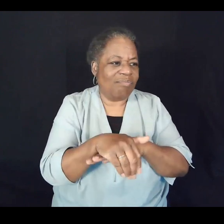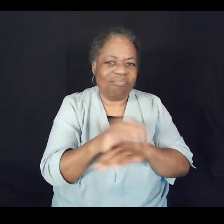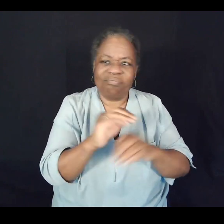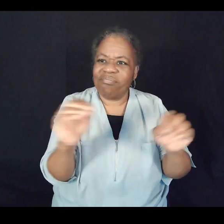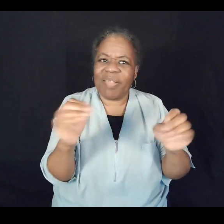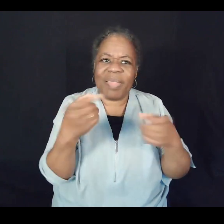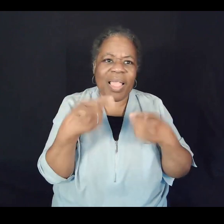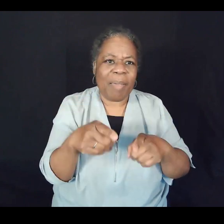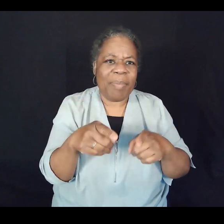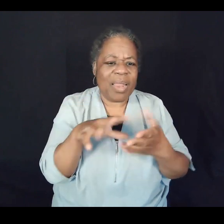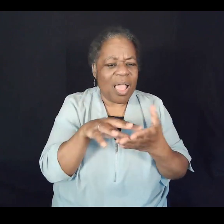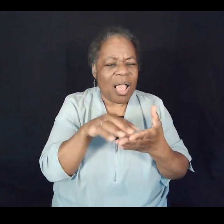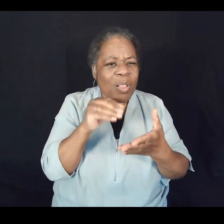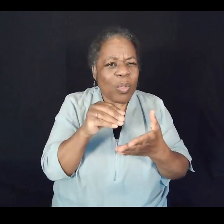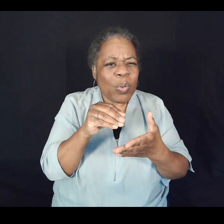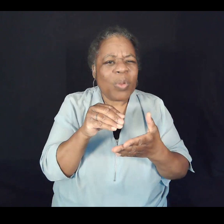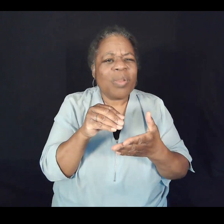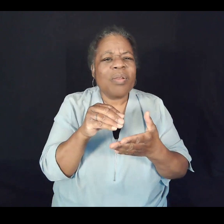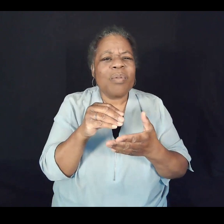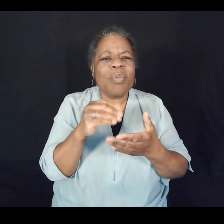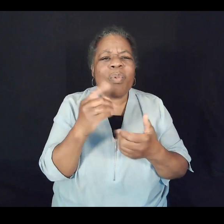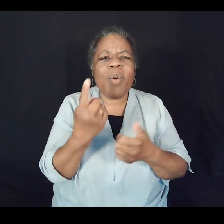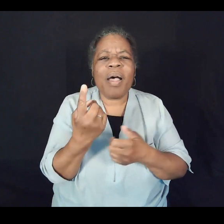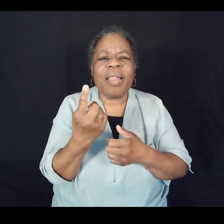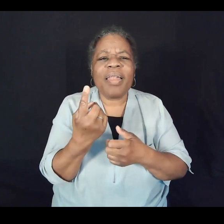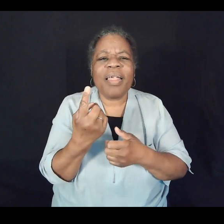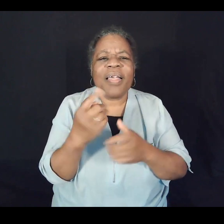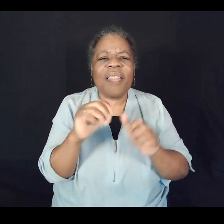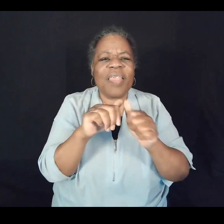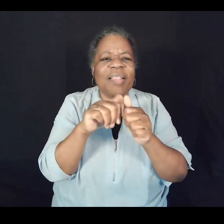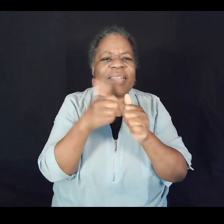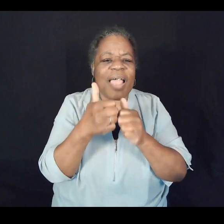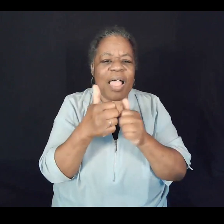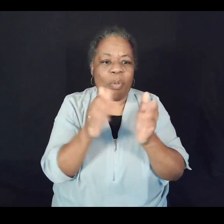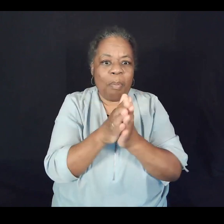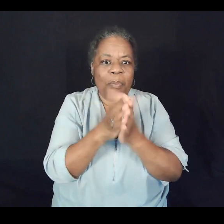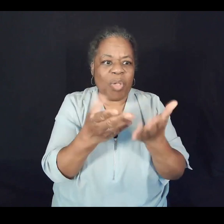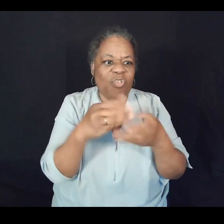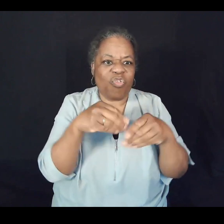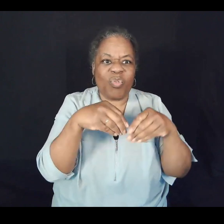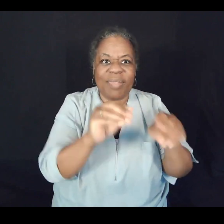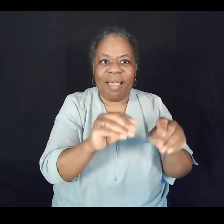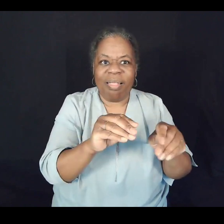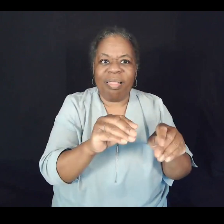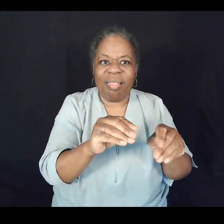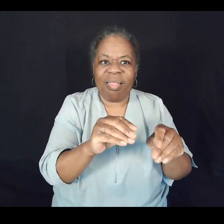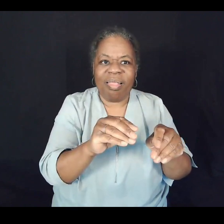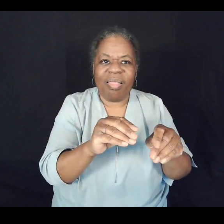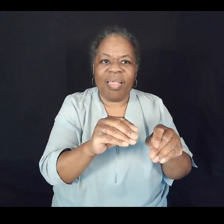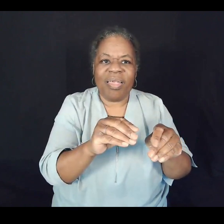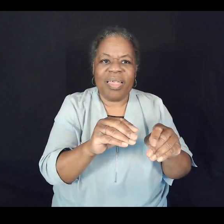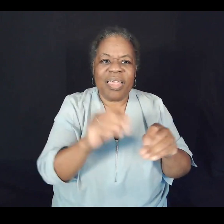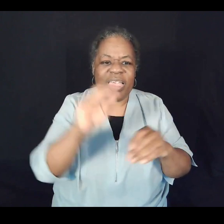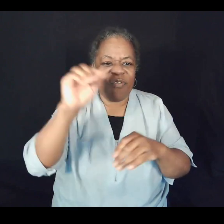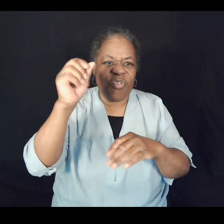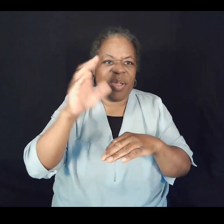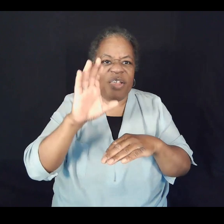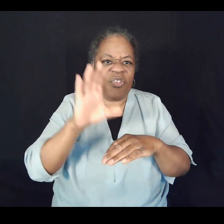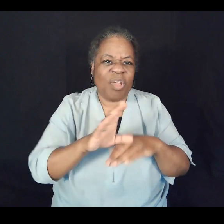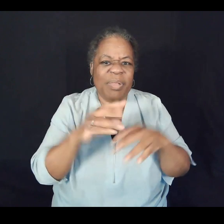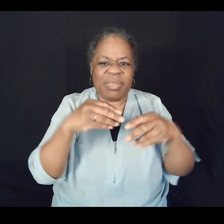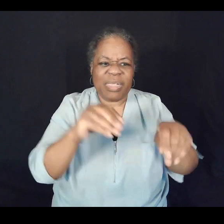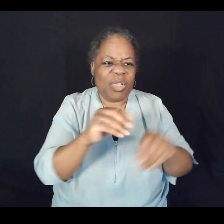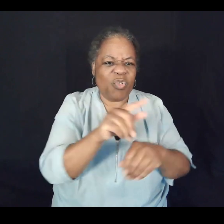things. One, that's how you sell books. Man, I'm telling you, if Grace Chapel starts selling 24